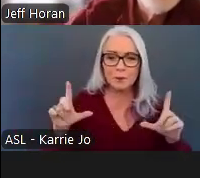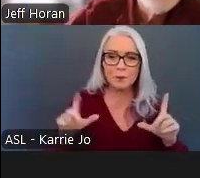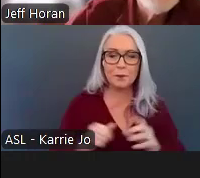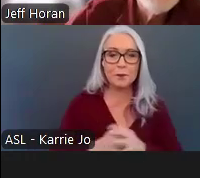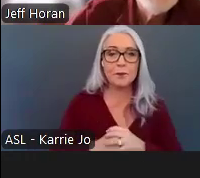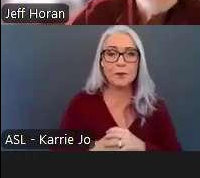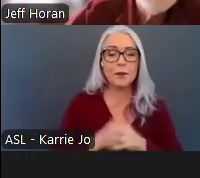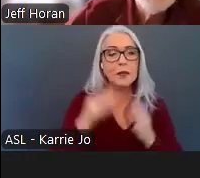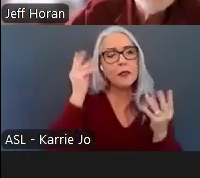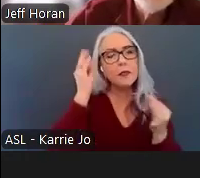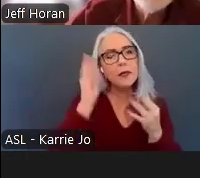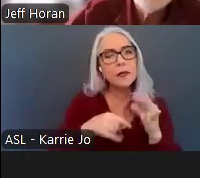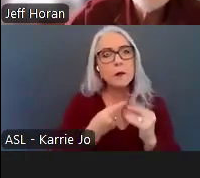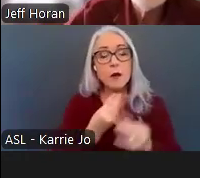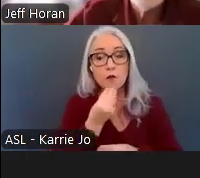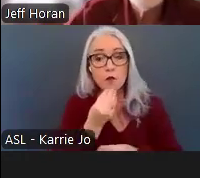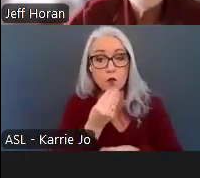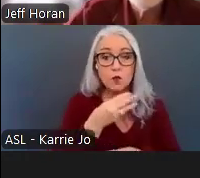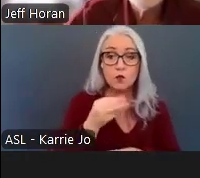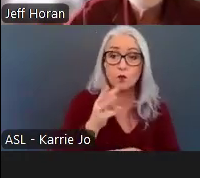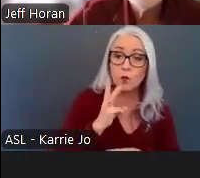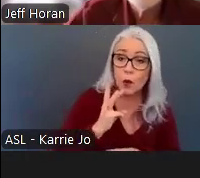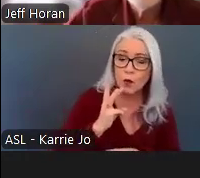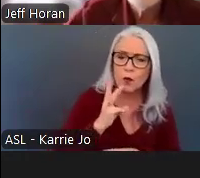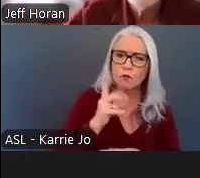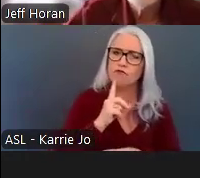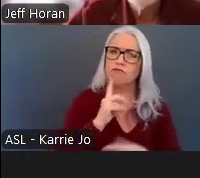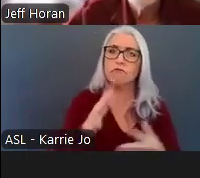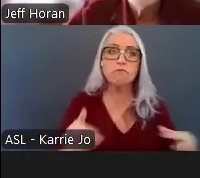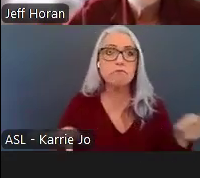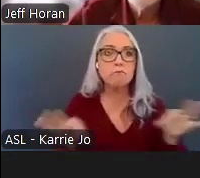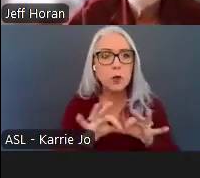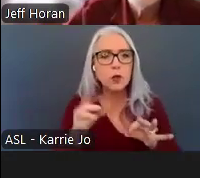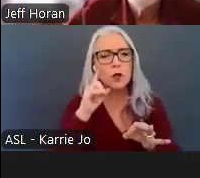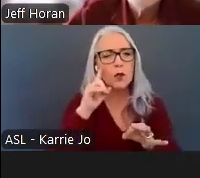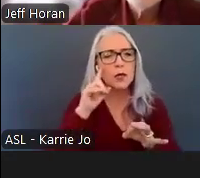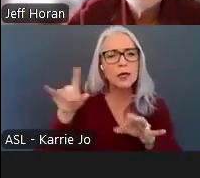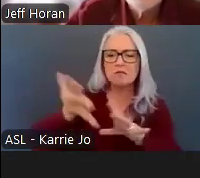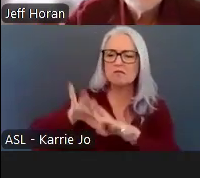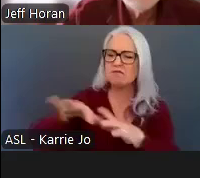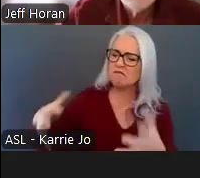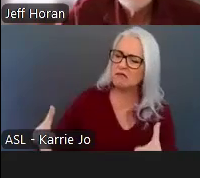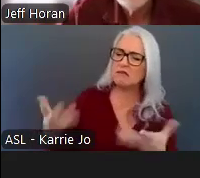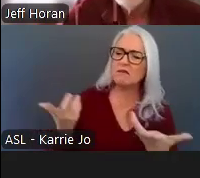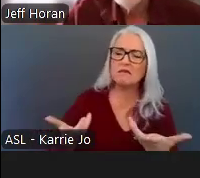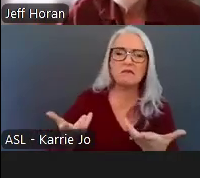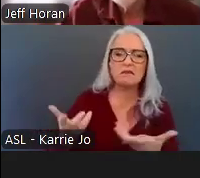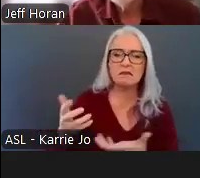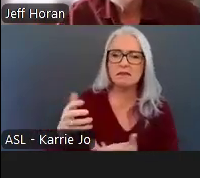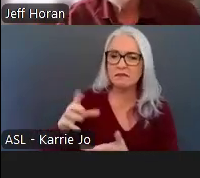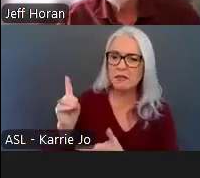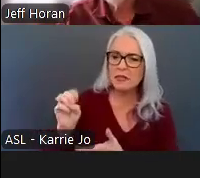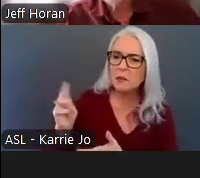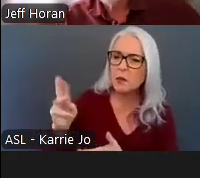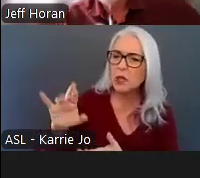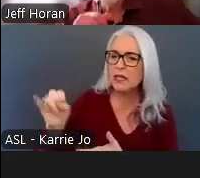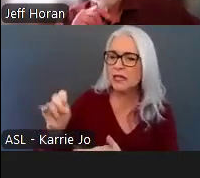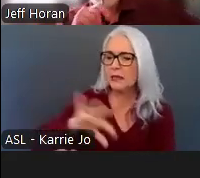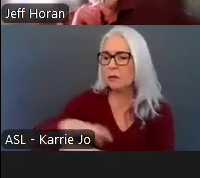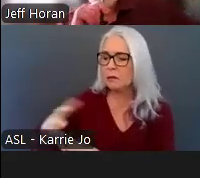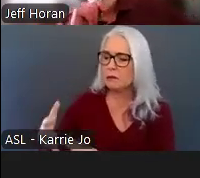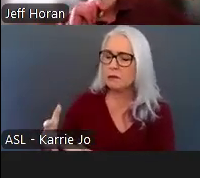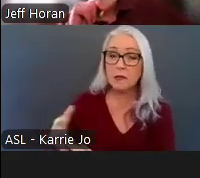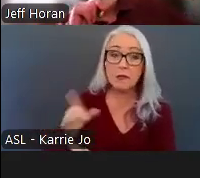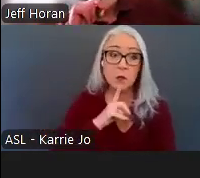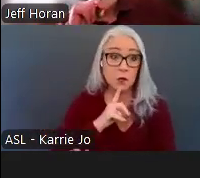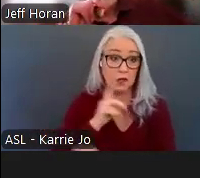Thinking about food and water, also really important. So you think about those brush piles, that coarse woody debris is more